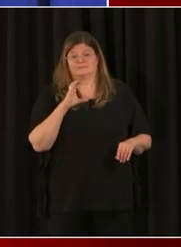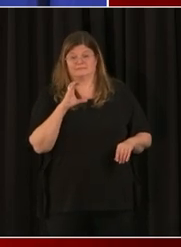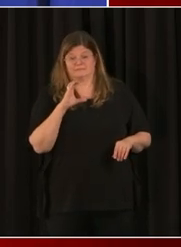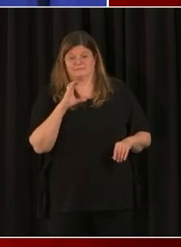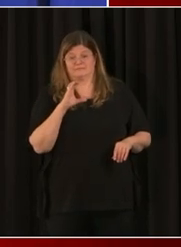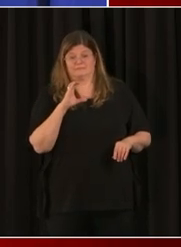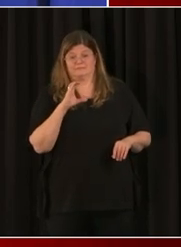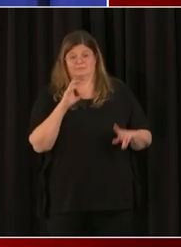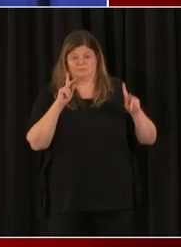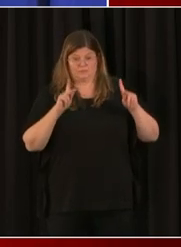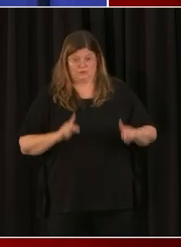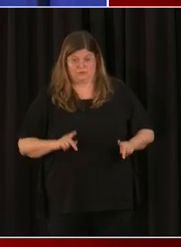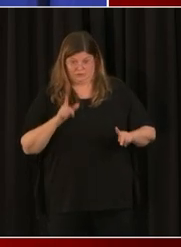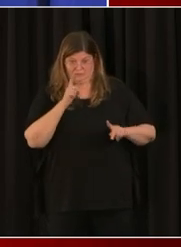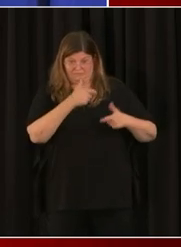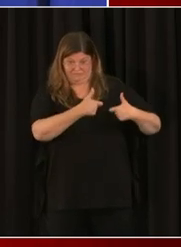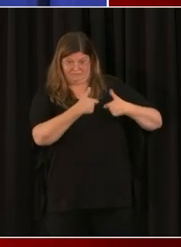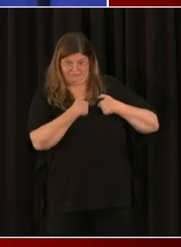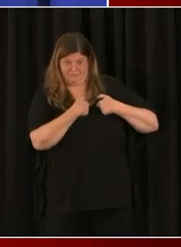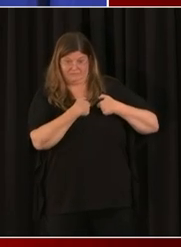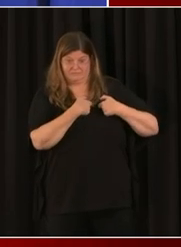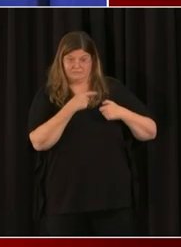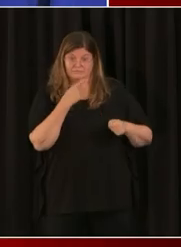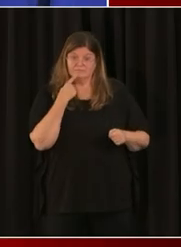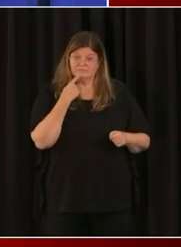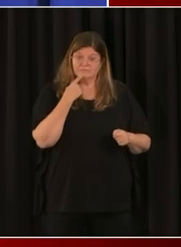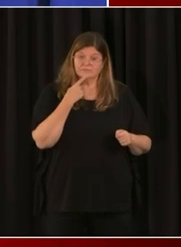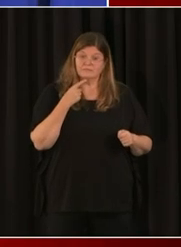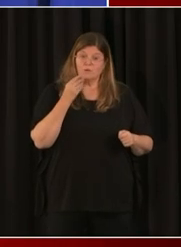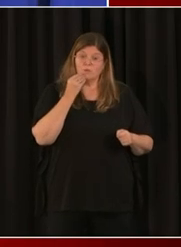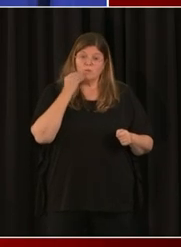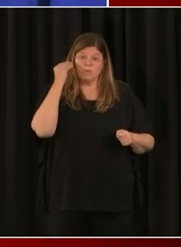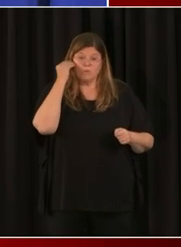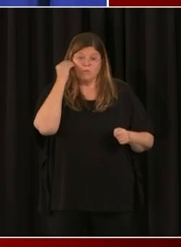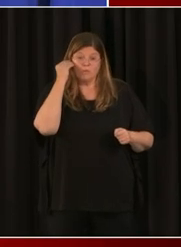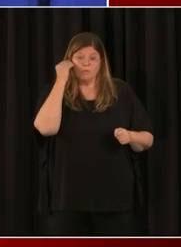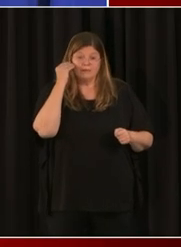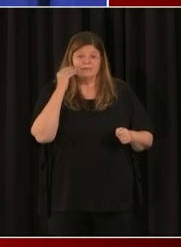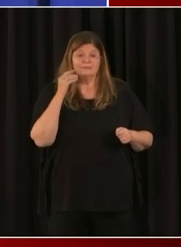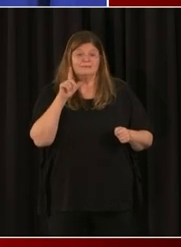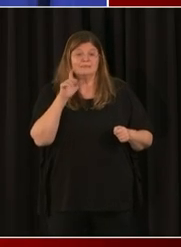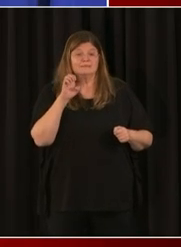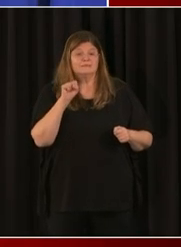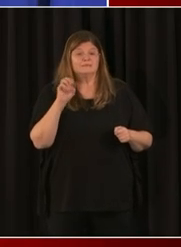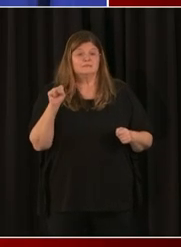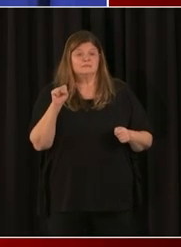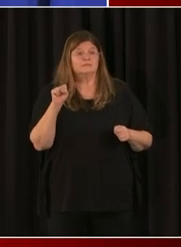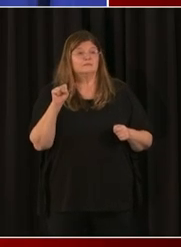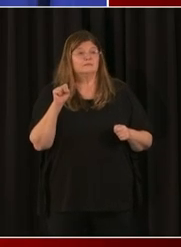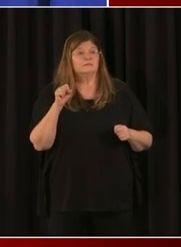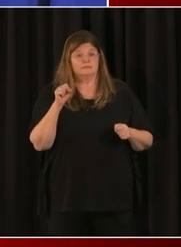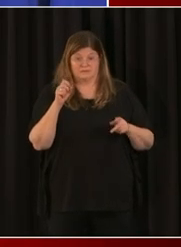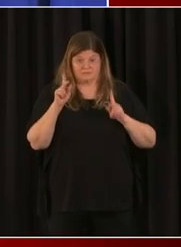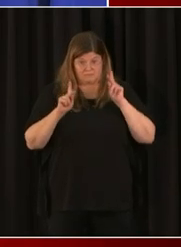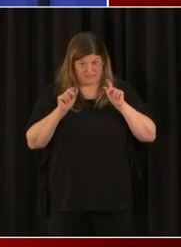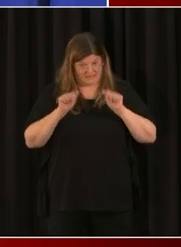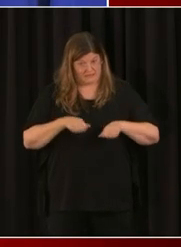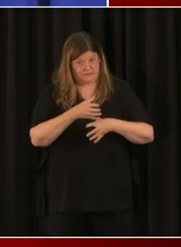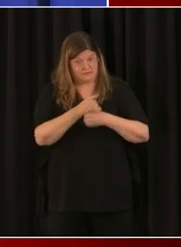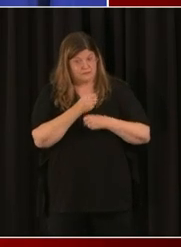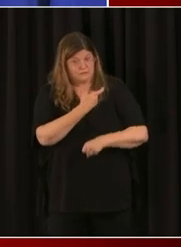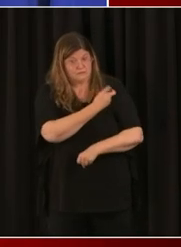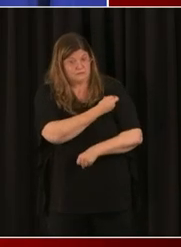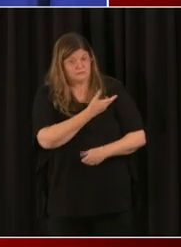me and wanted to know, are homeless people being vaccinated, the people in the city, the homeless population? Can you give